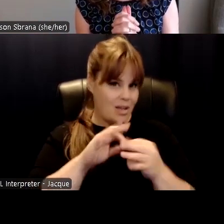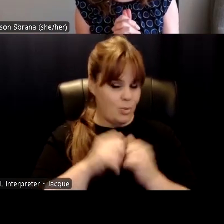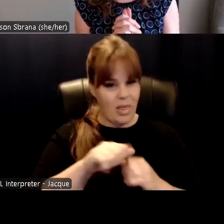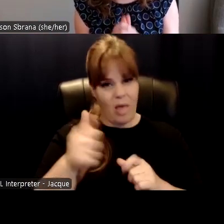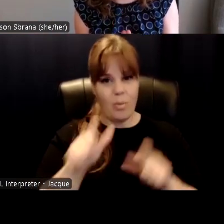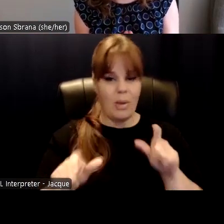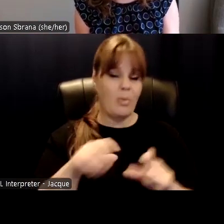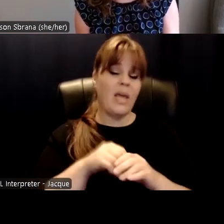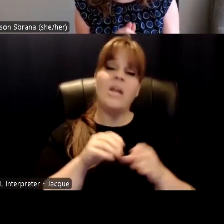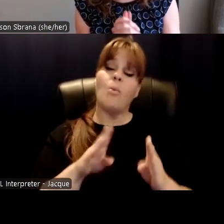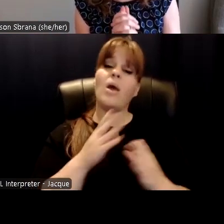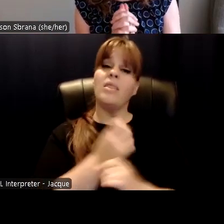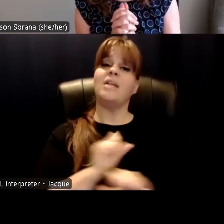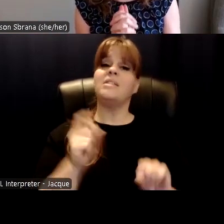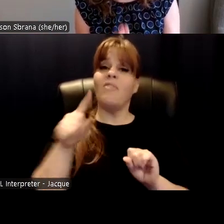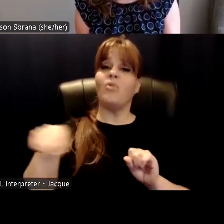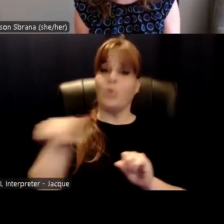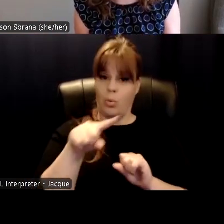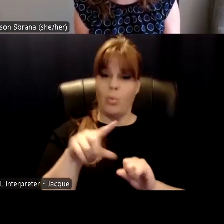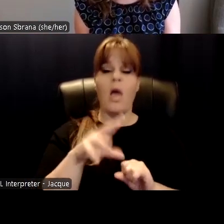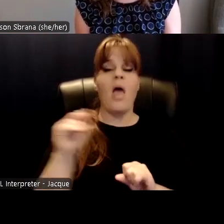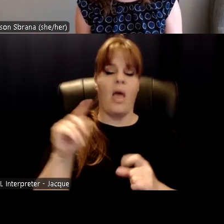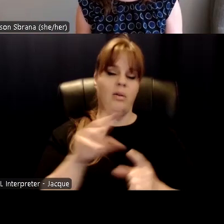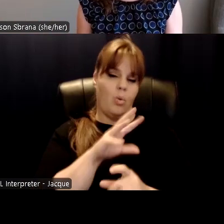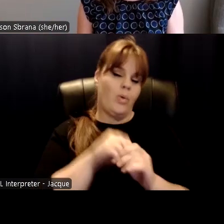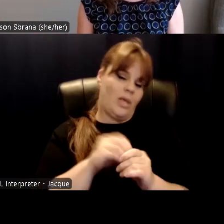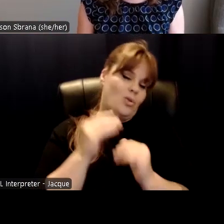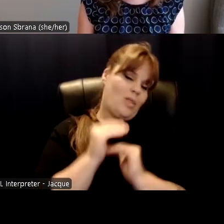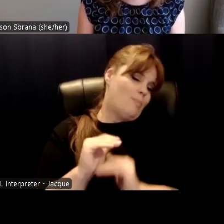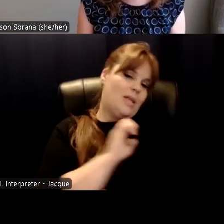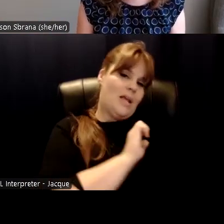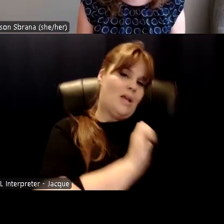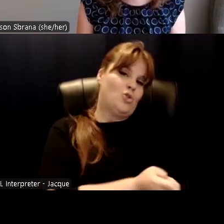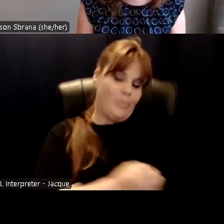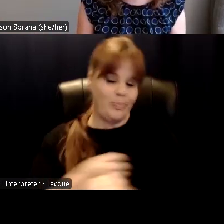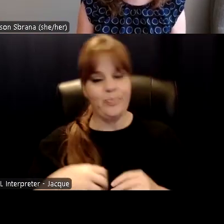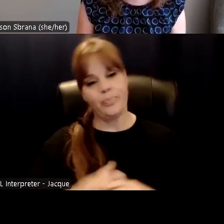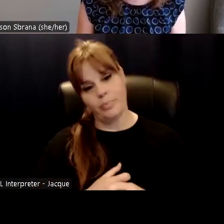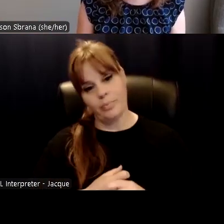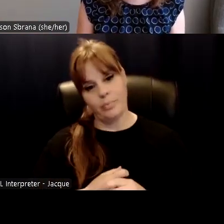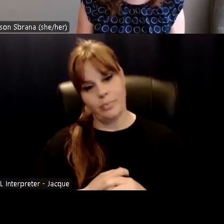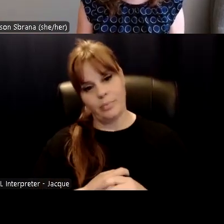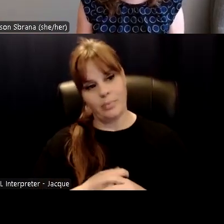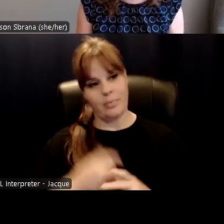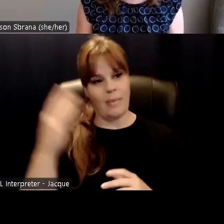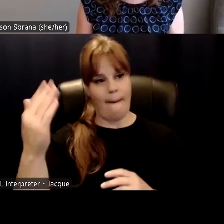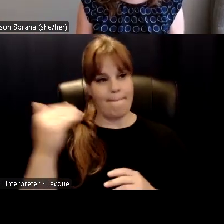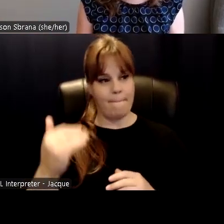in a way that is safe for you and within your limited energy. Next slide, please.